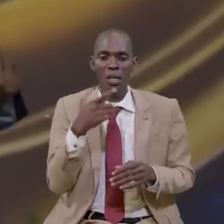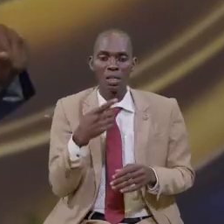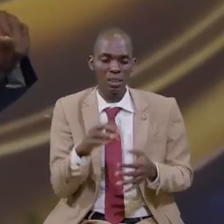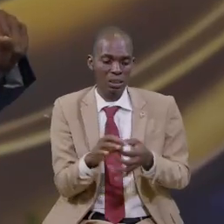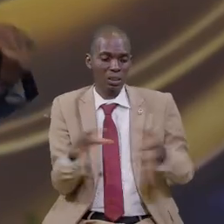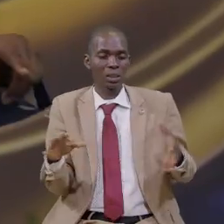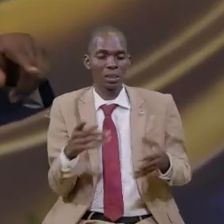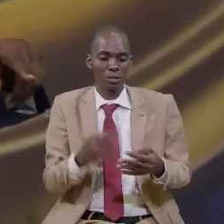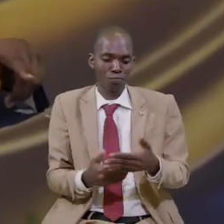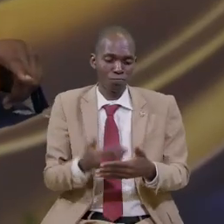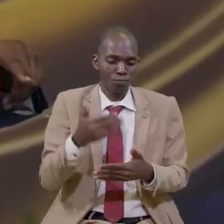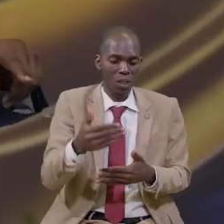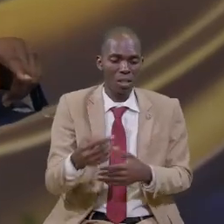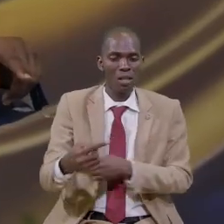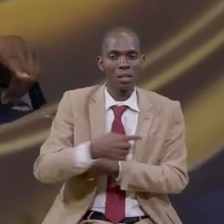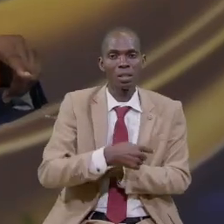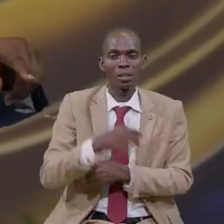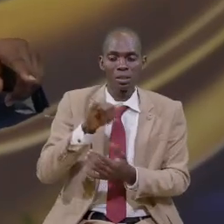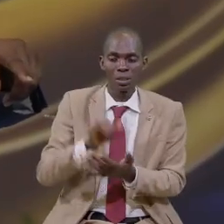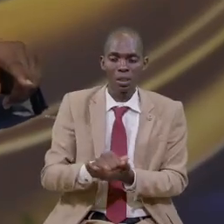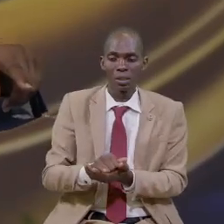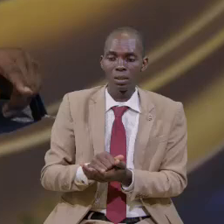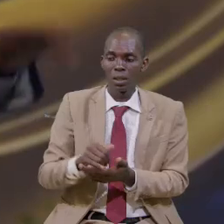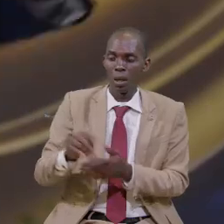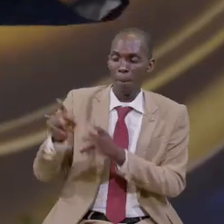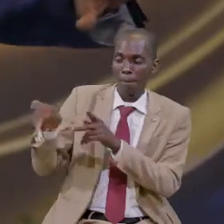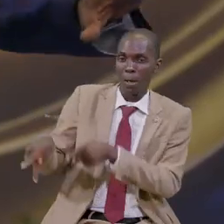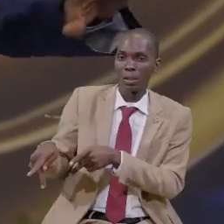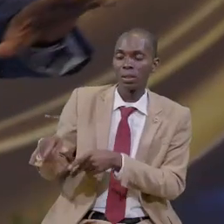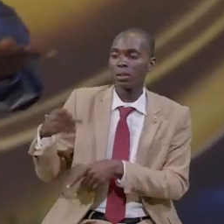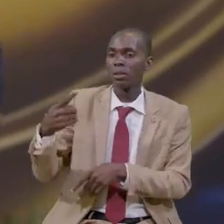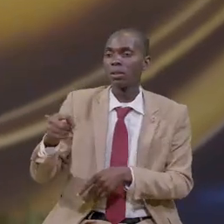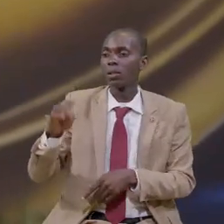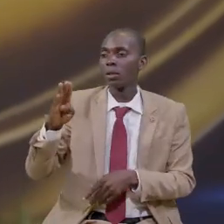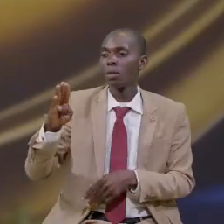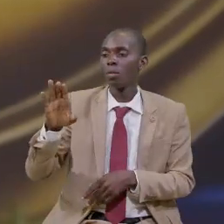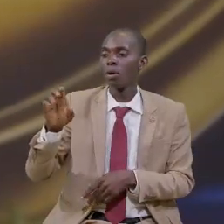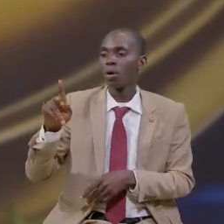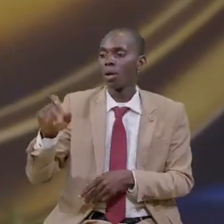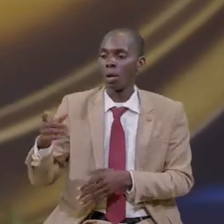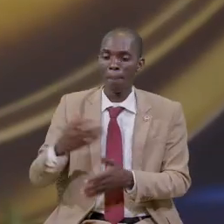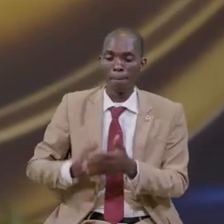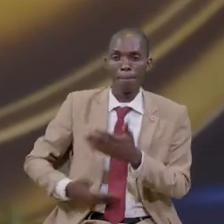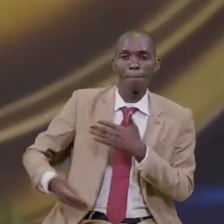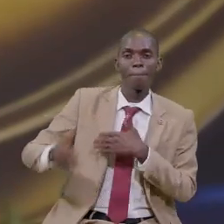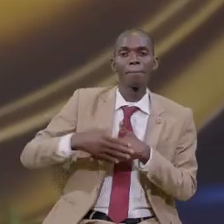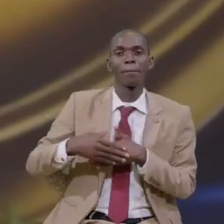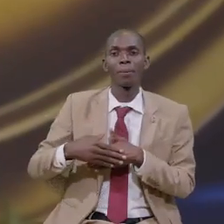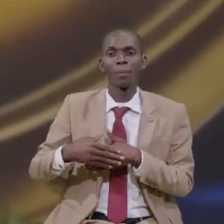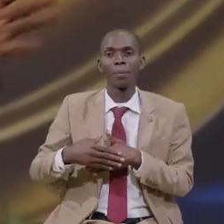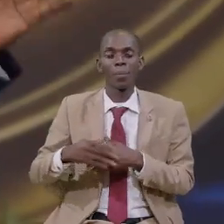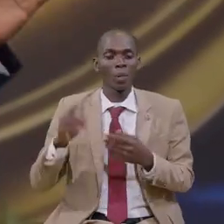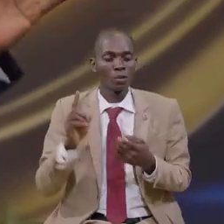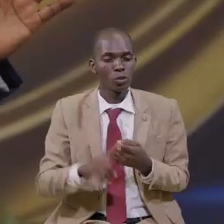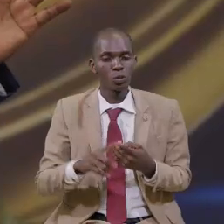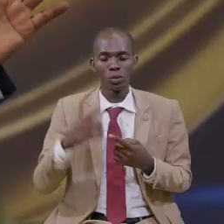that person, the butler, that he came back to Pharaoh's palace and